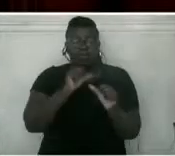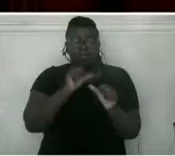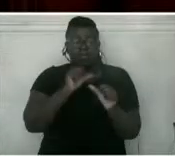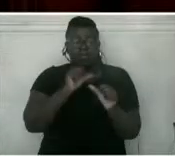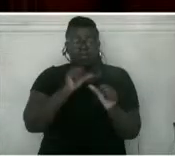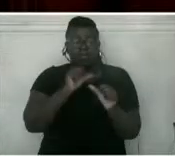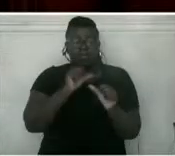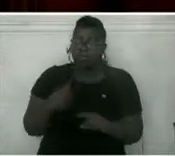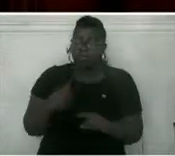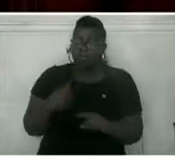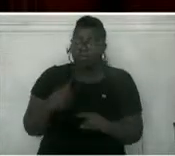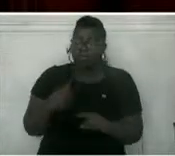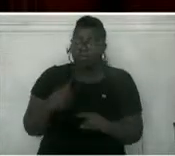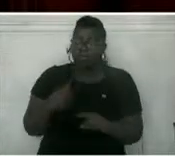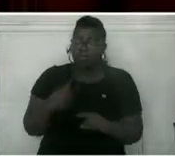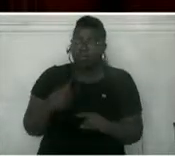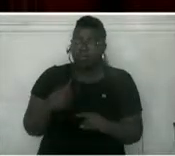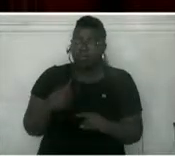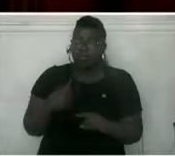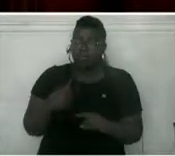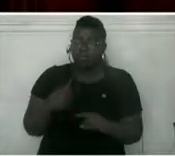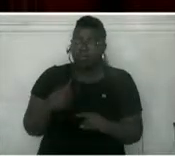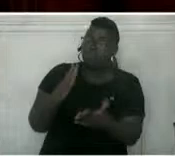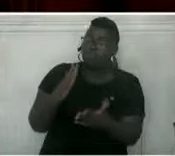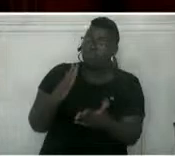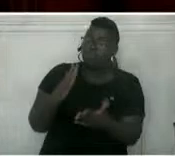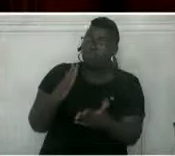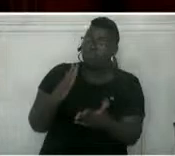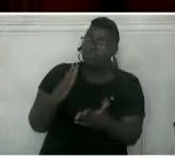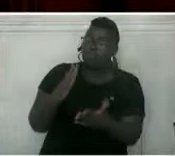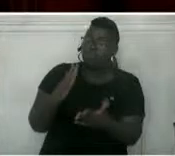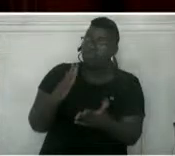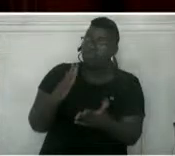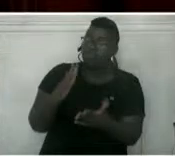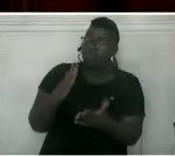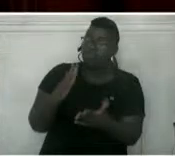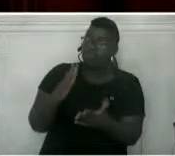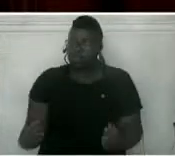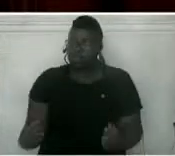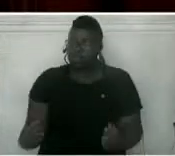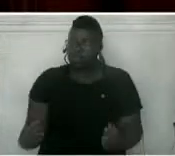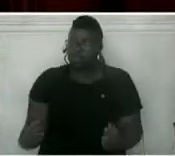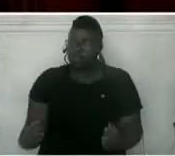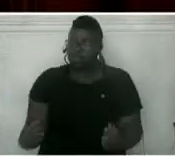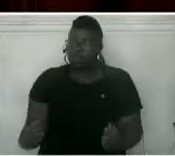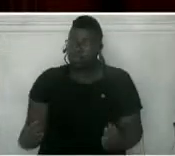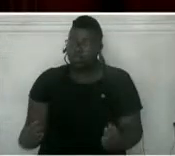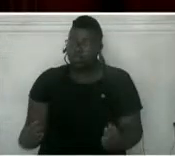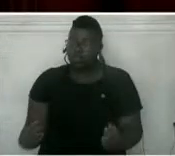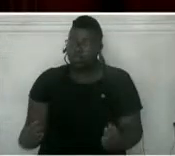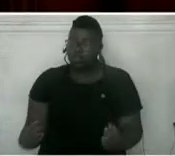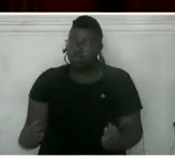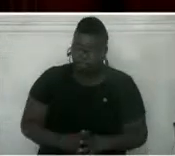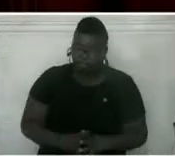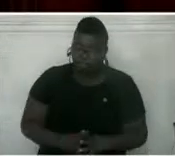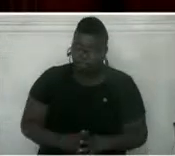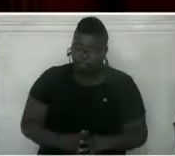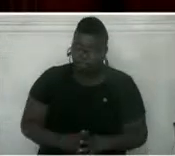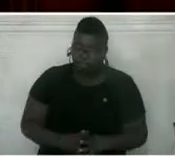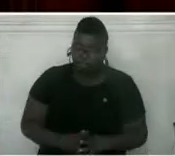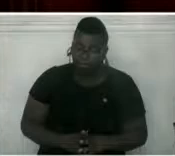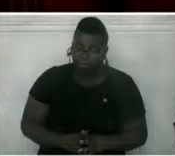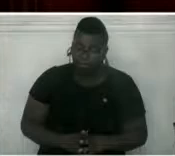go forward, to guarantee the future of their children," close quote. A capable and ethical